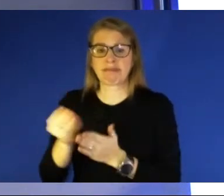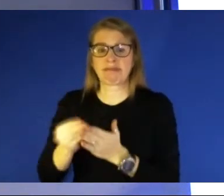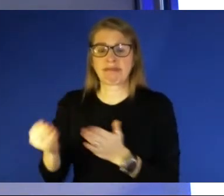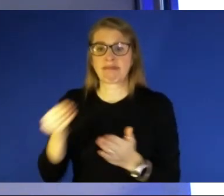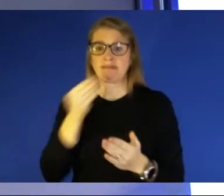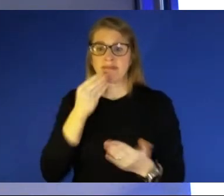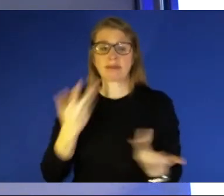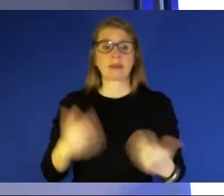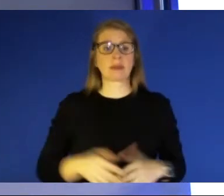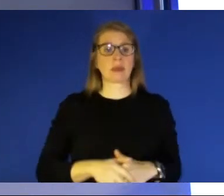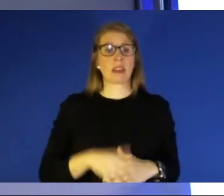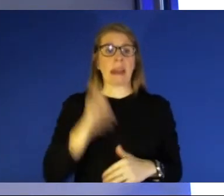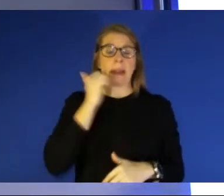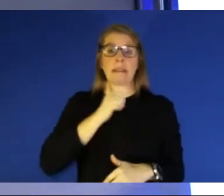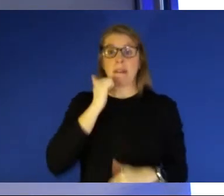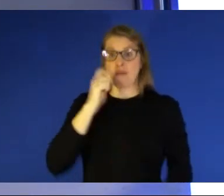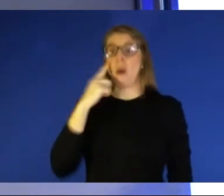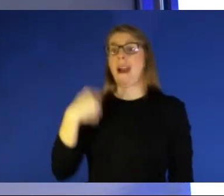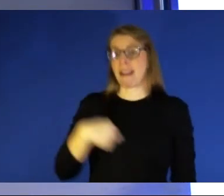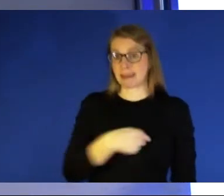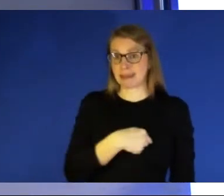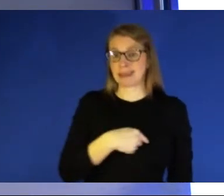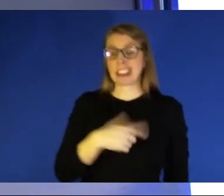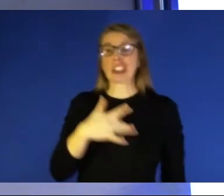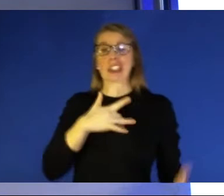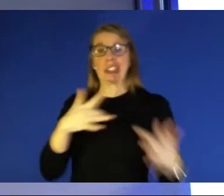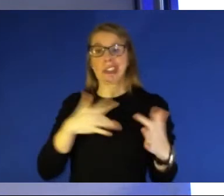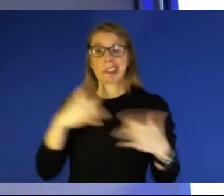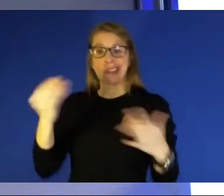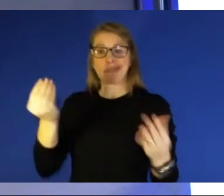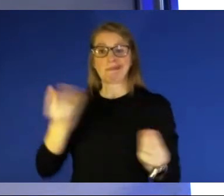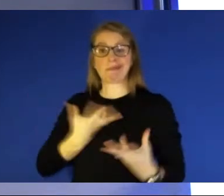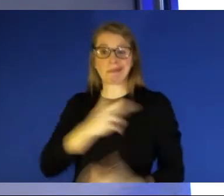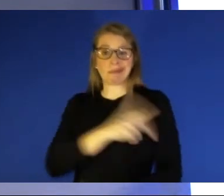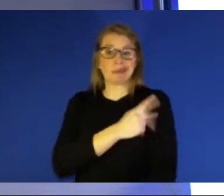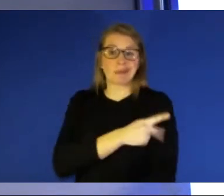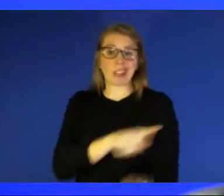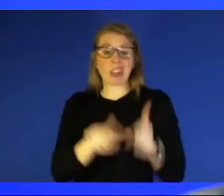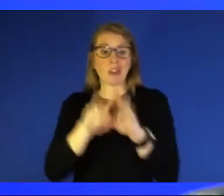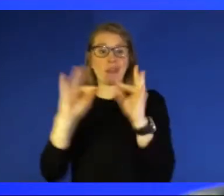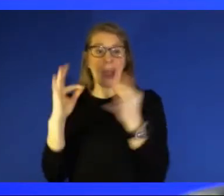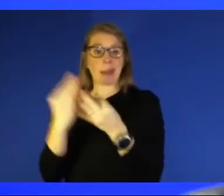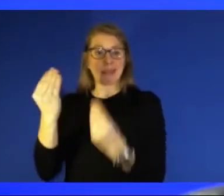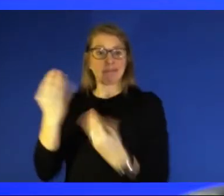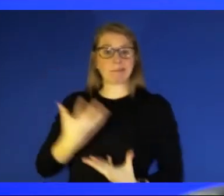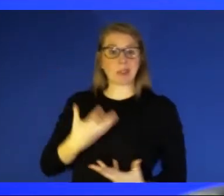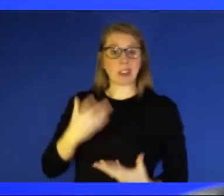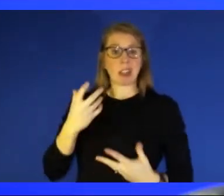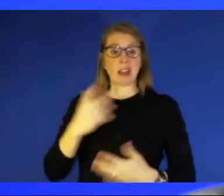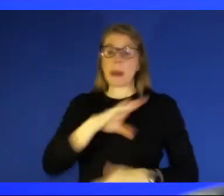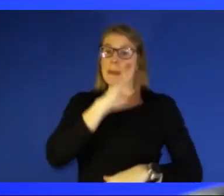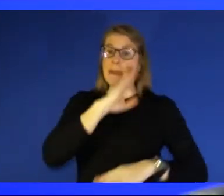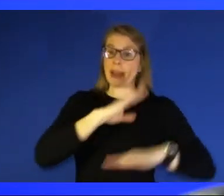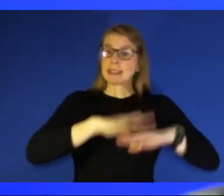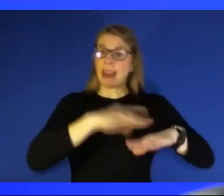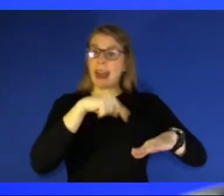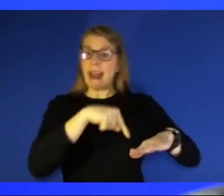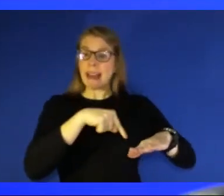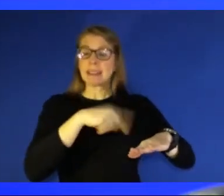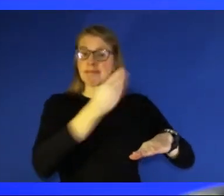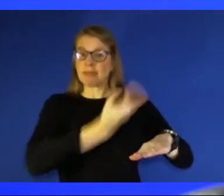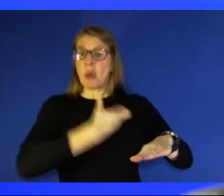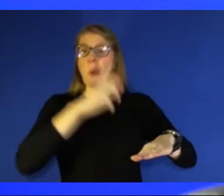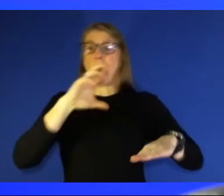is daily for us to hear concerns from patients and our families shared at the bedside or in our clinic settings about these